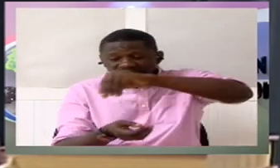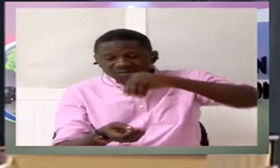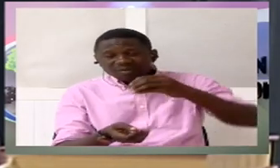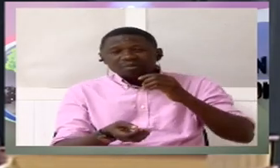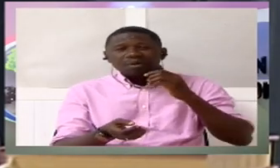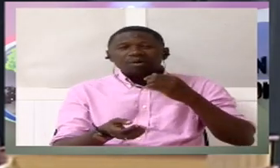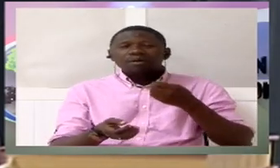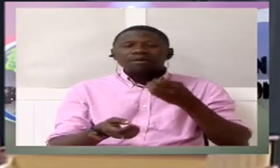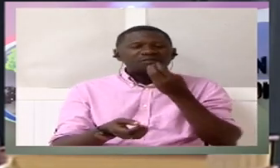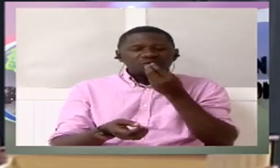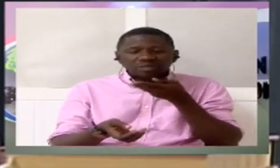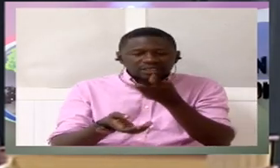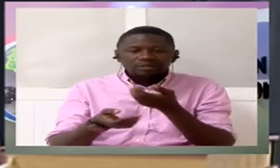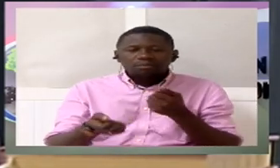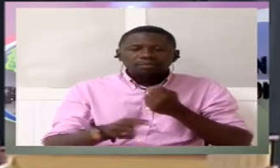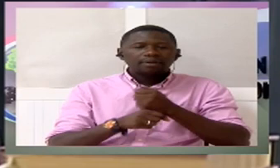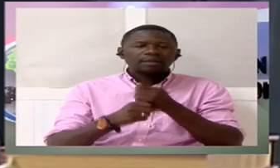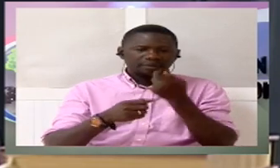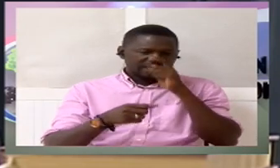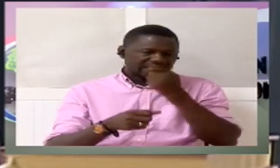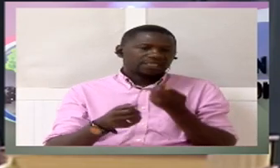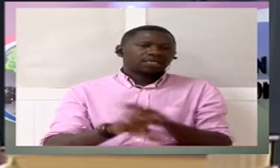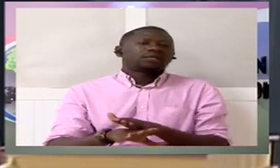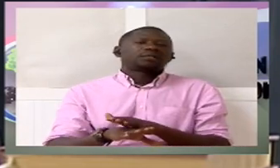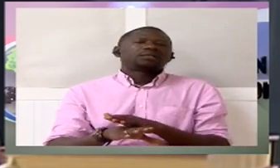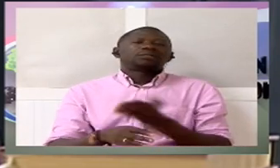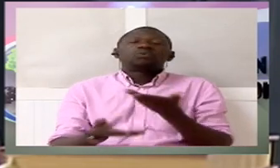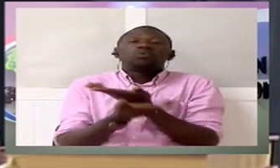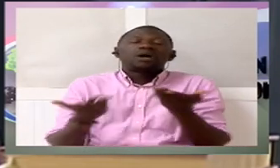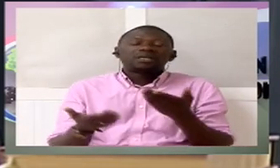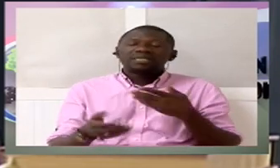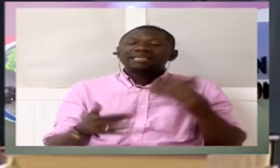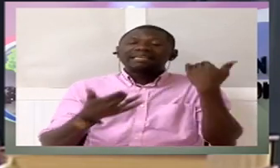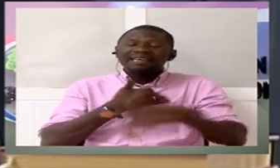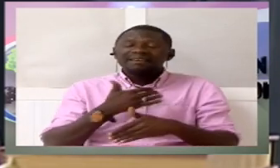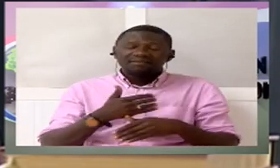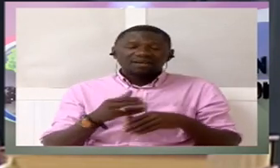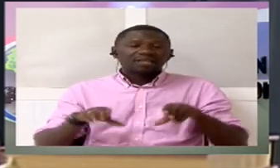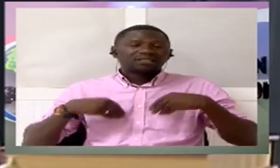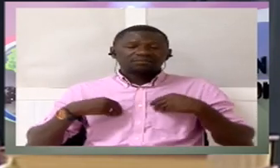him. Wuleatina. And that was why. He never accepts the food, to eat the food